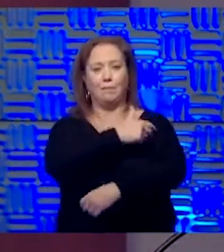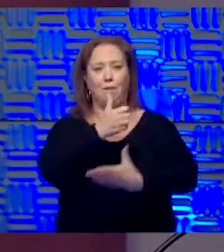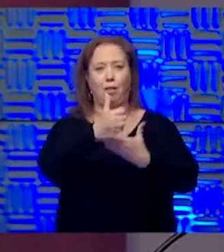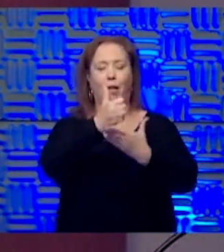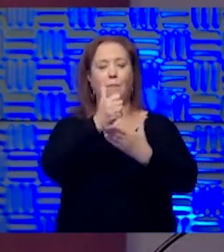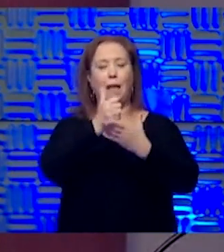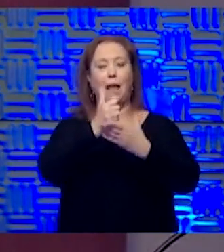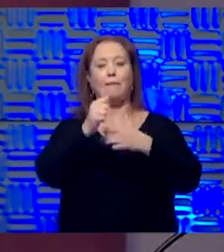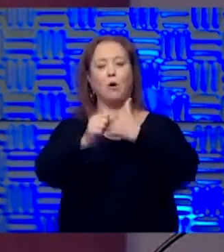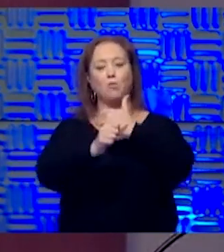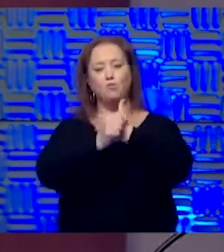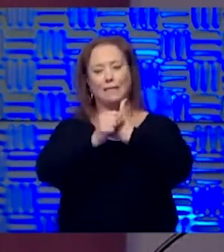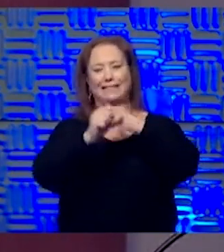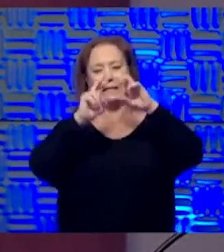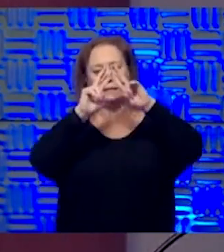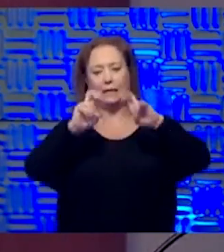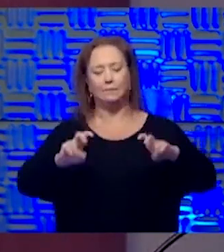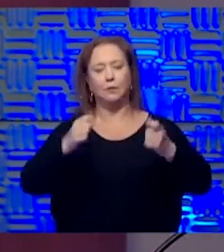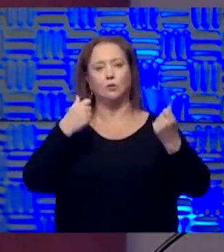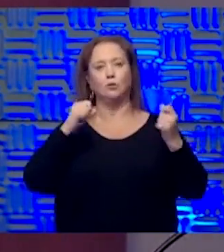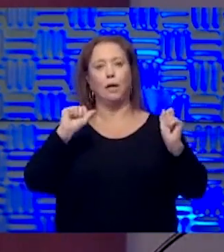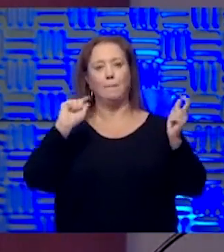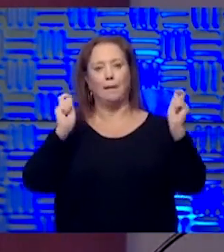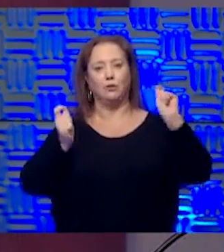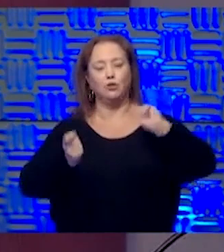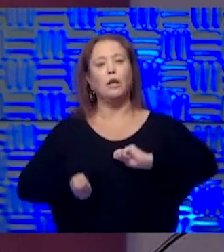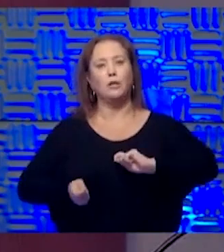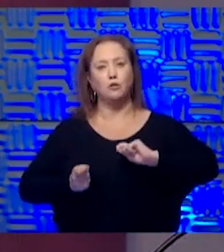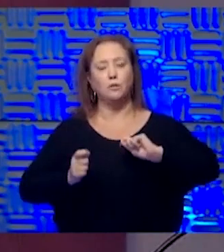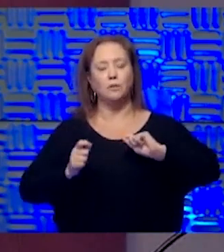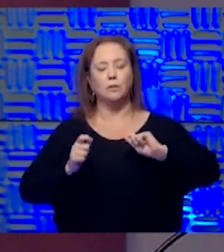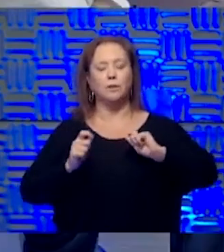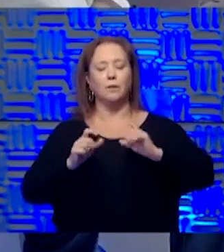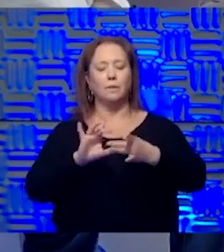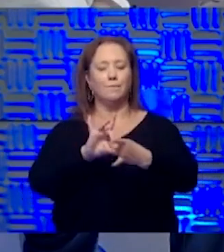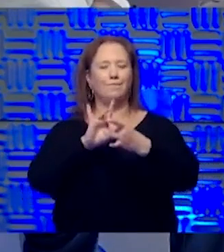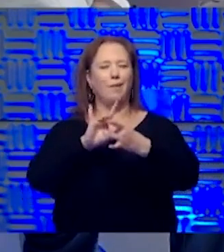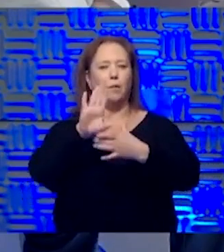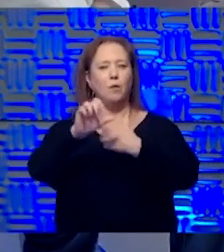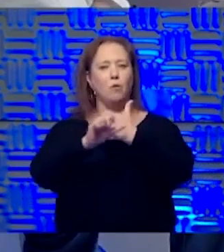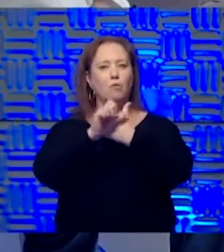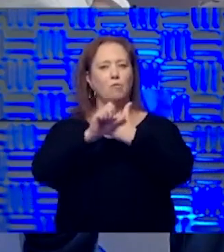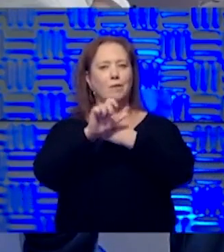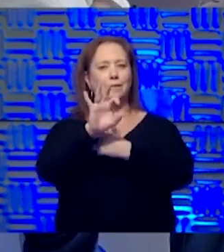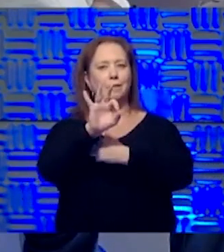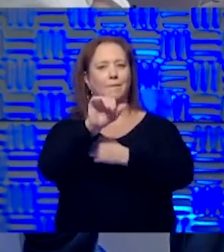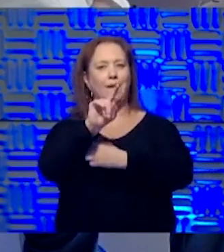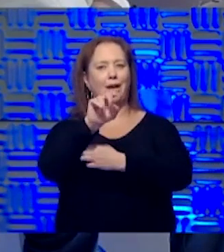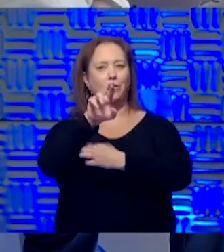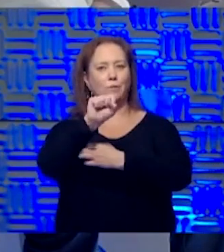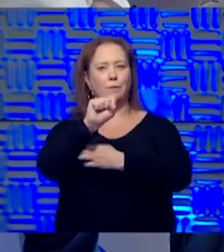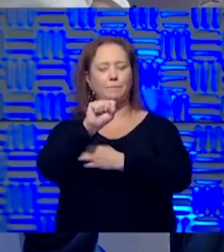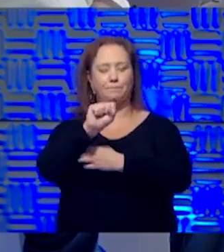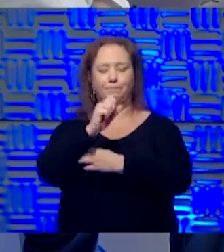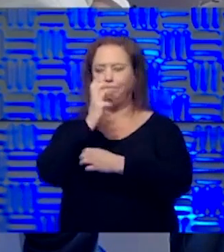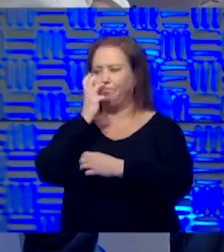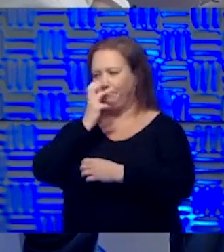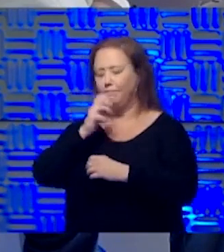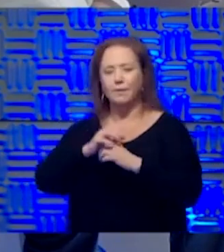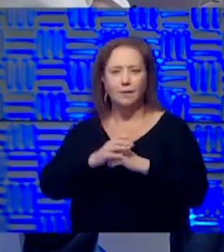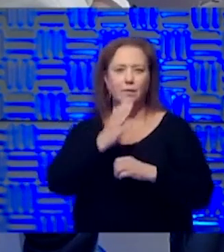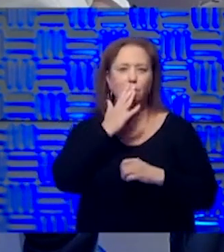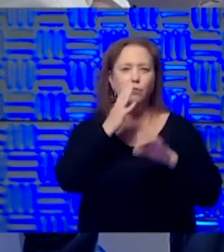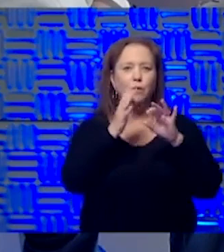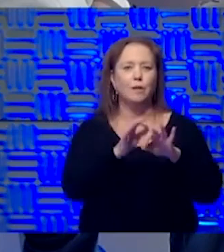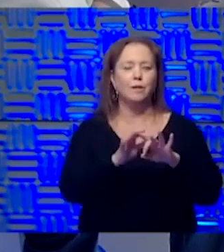factor assessment and try and make changes based off of your risk factors. Okay, well, that's really good information. We have to remember for